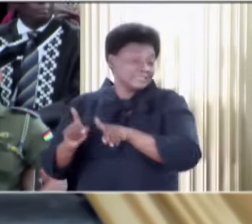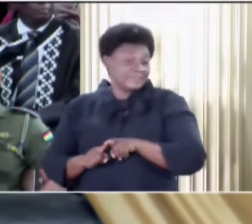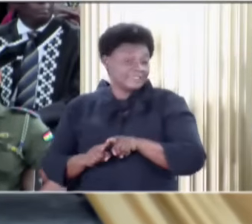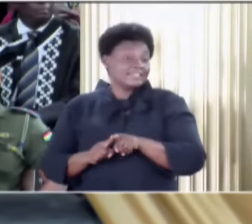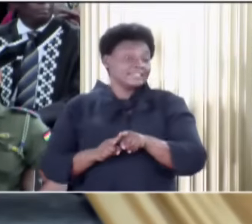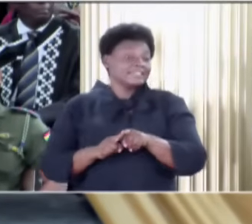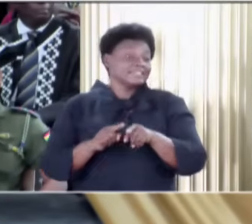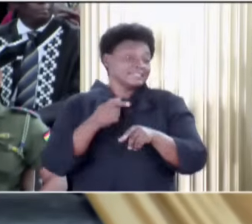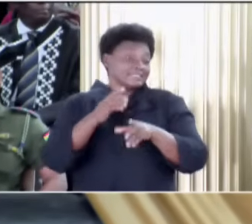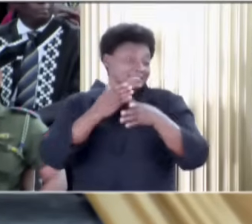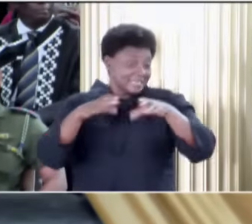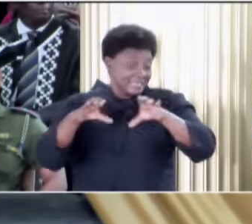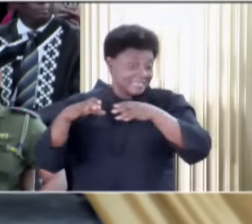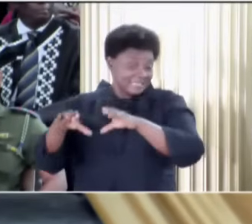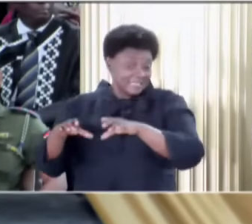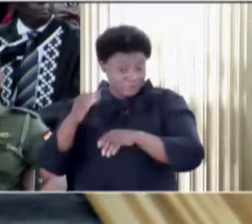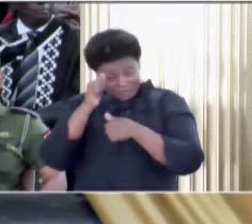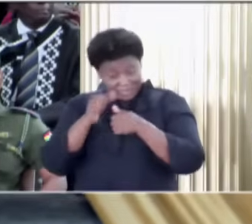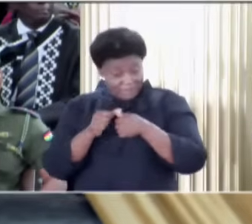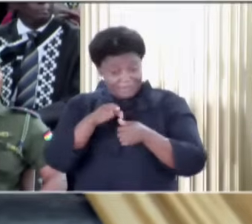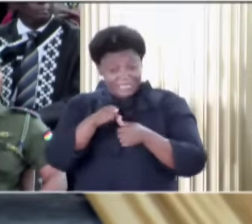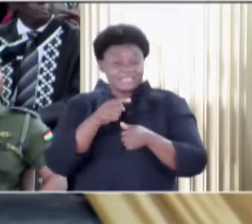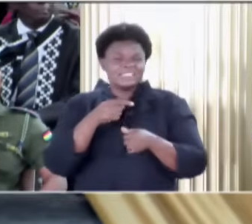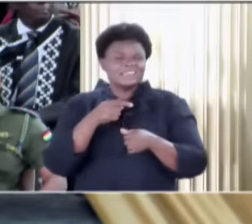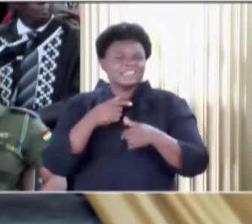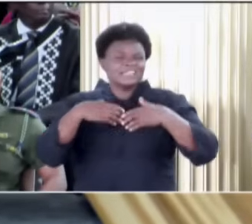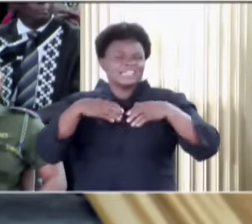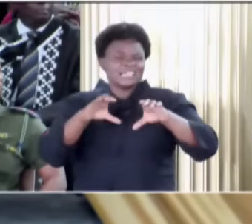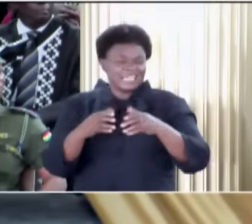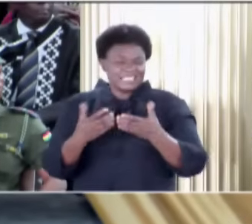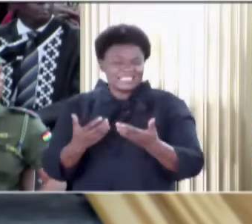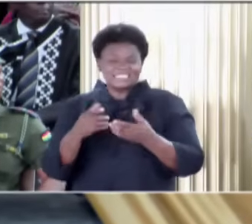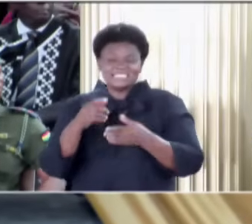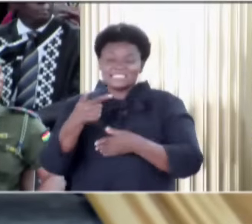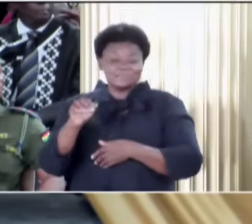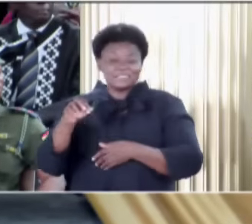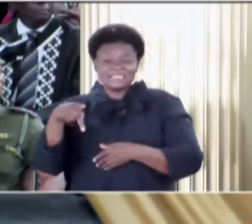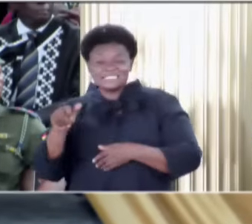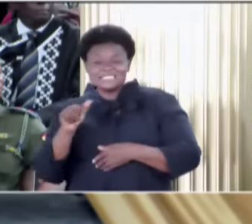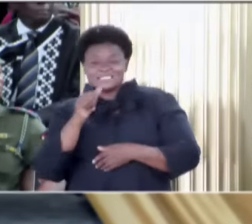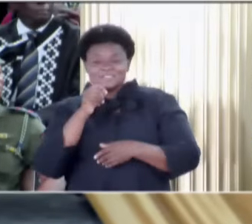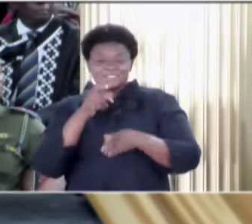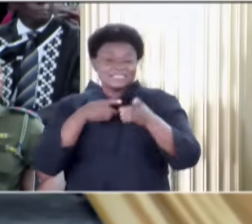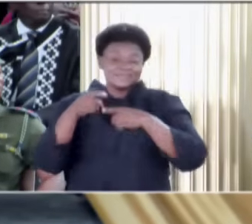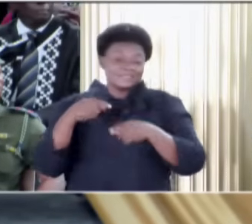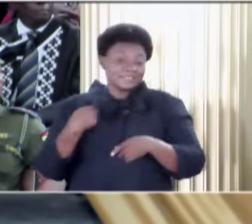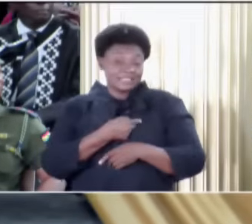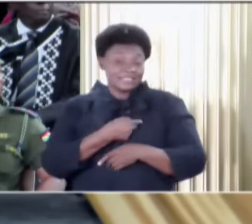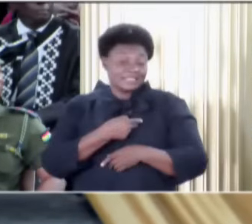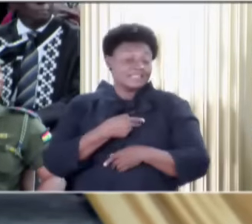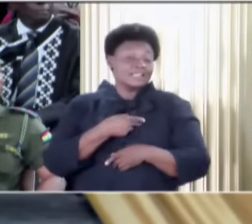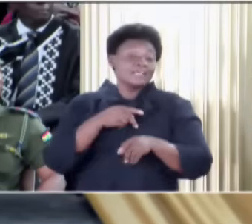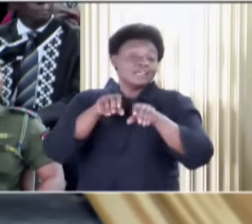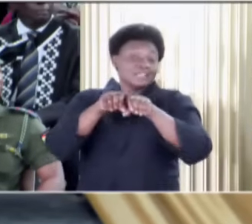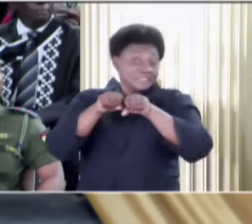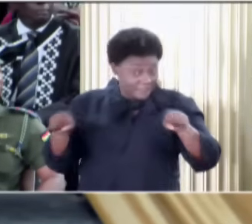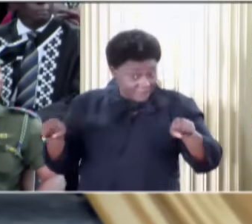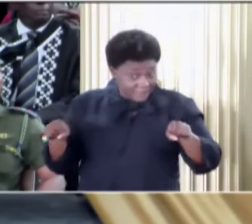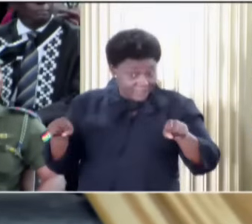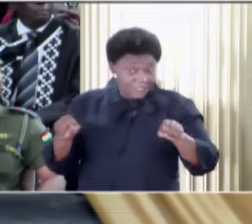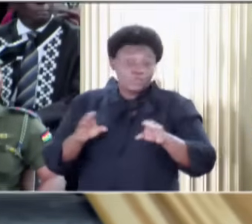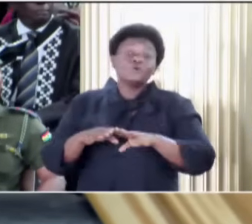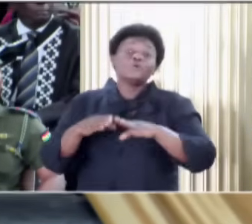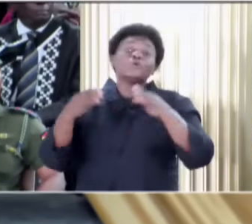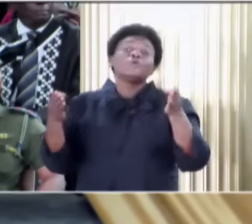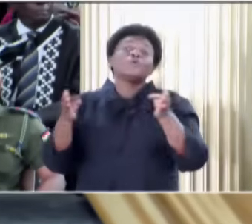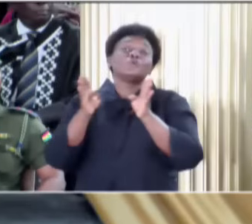our class and FGPA do not define us. But our mindset does. Our degrees may open the door,